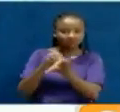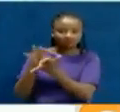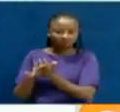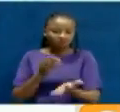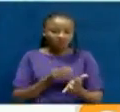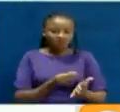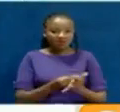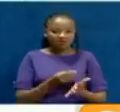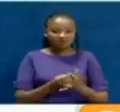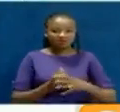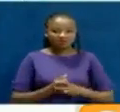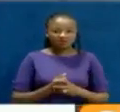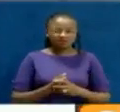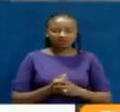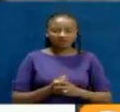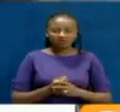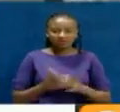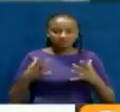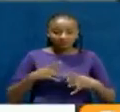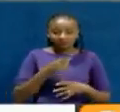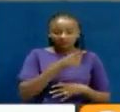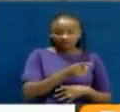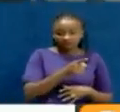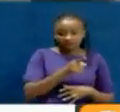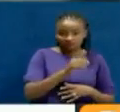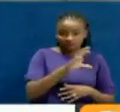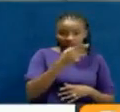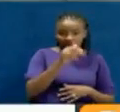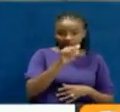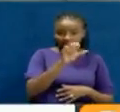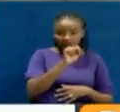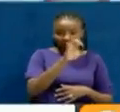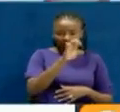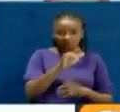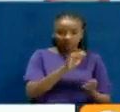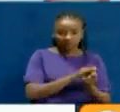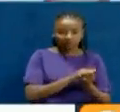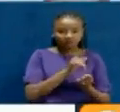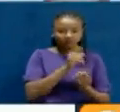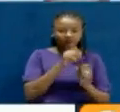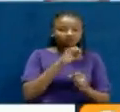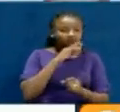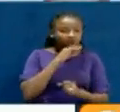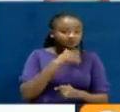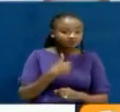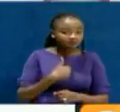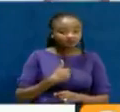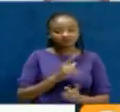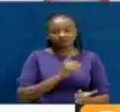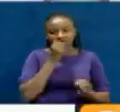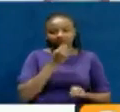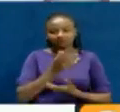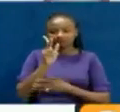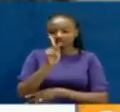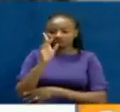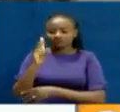lender's liquidation. Depositors of Chase Bank Limited in liquidation have, for instance, been directed to lodge their claims to the KDIC